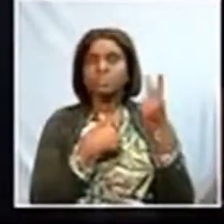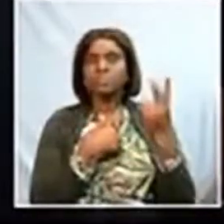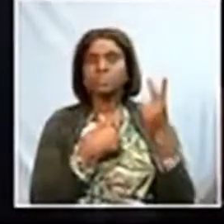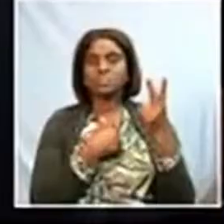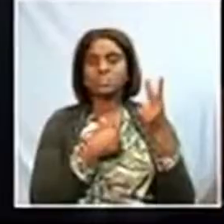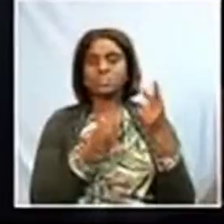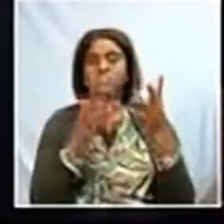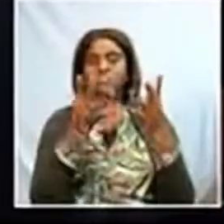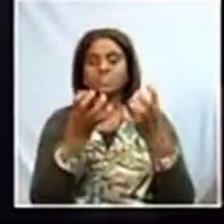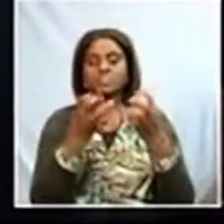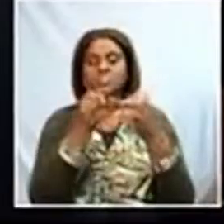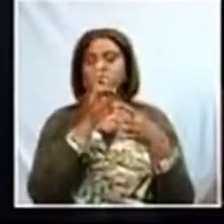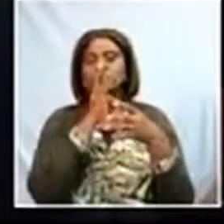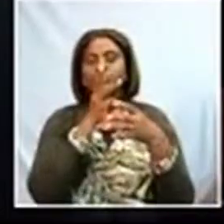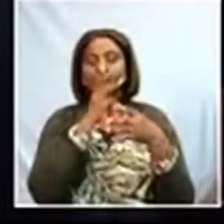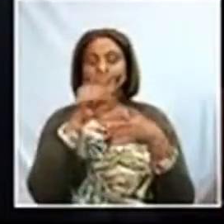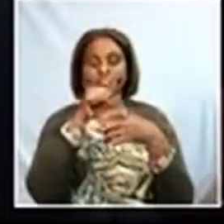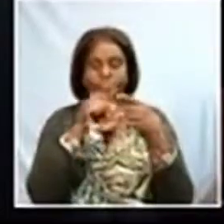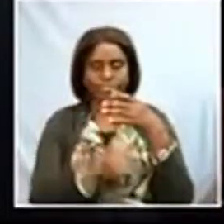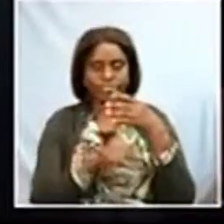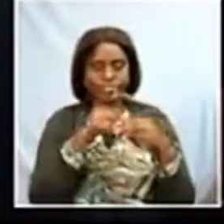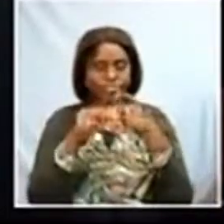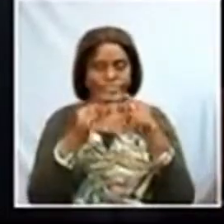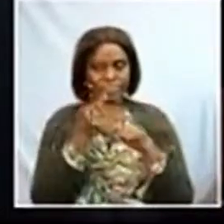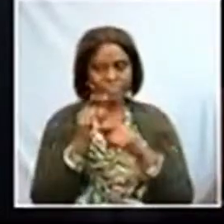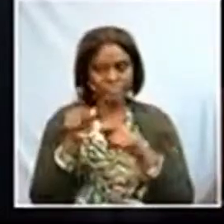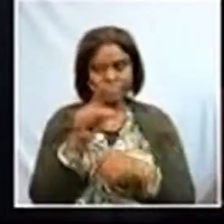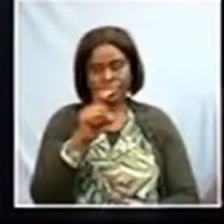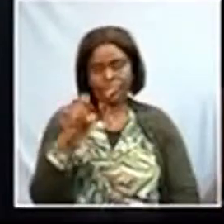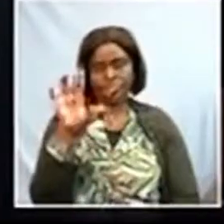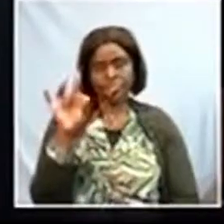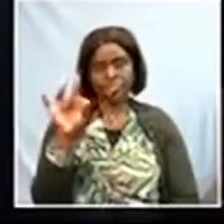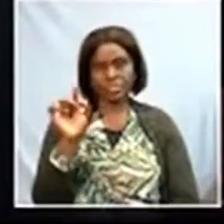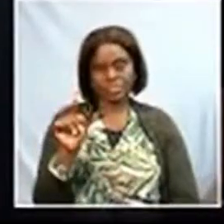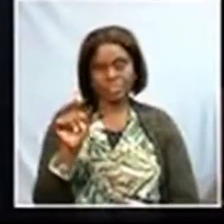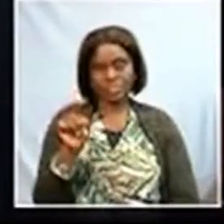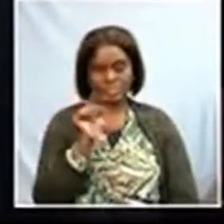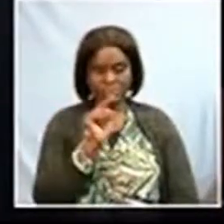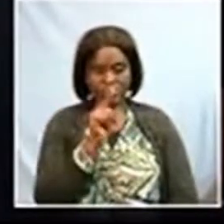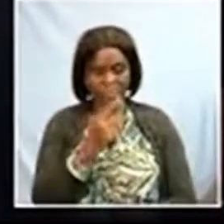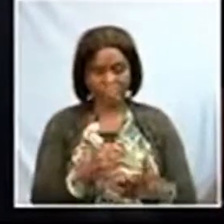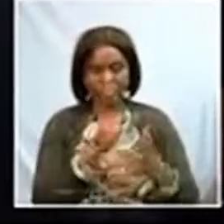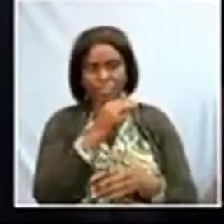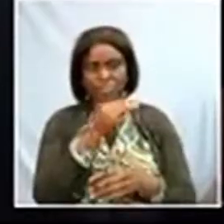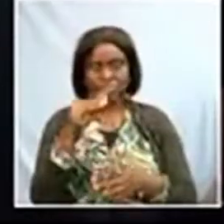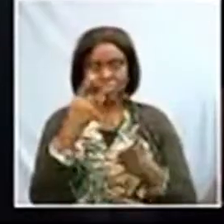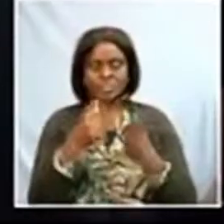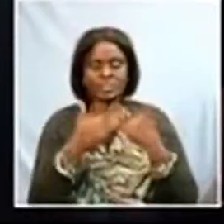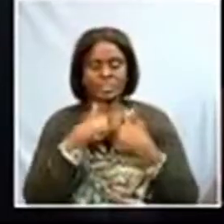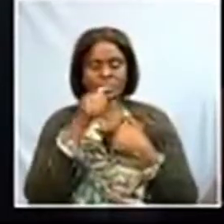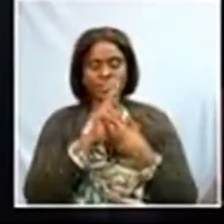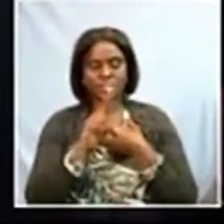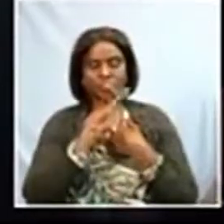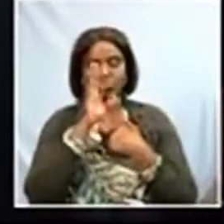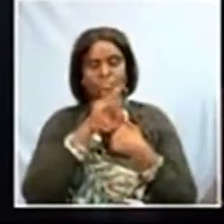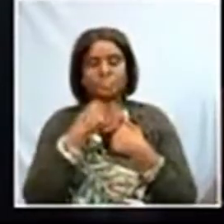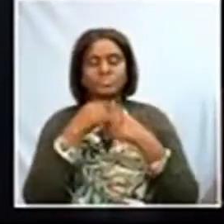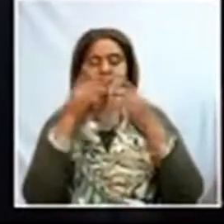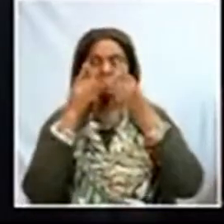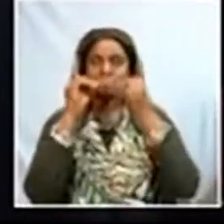dry boreholes, right? Meaning from the 108, this is the material that he had used. I want to be clear,